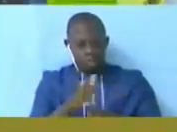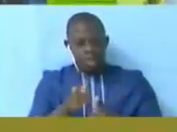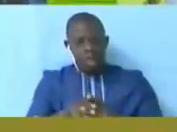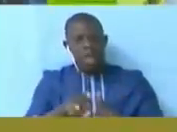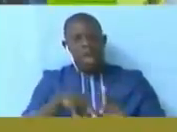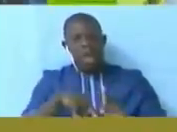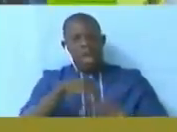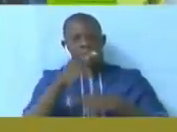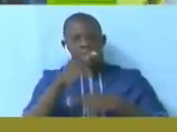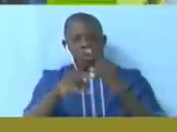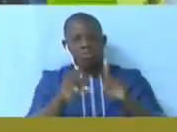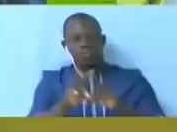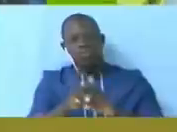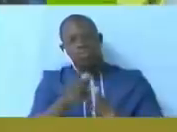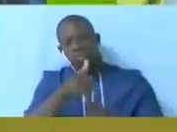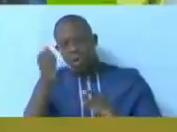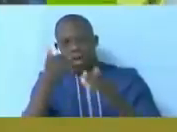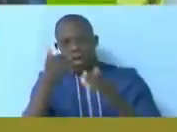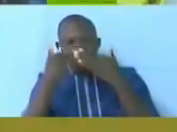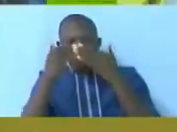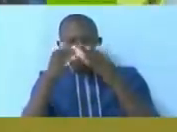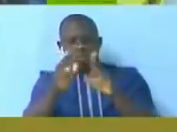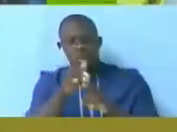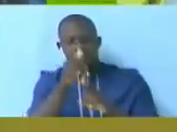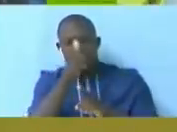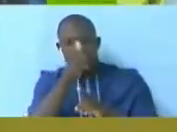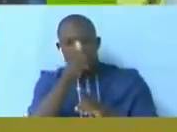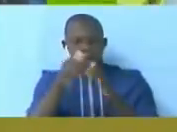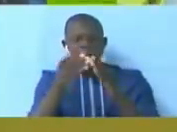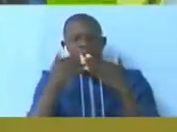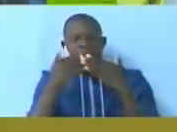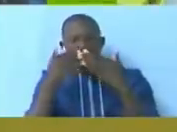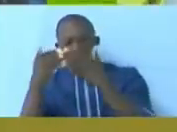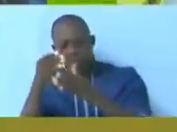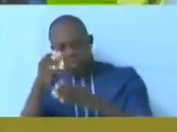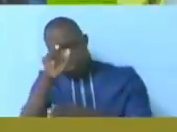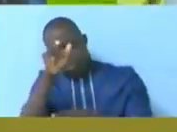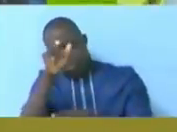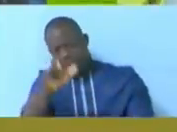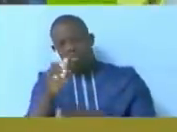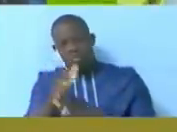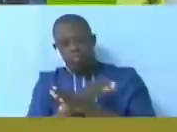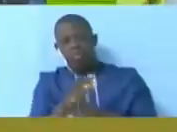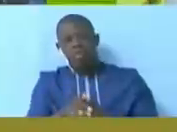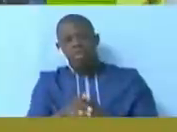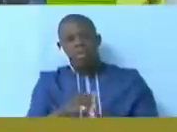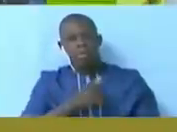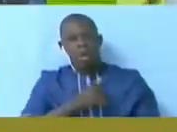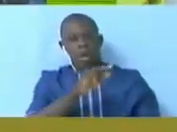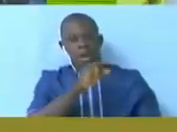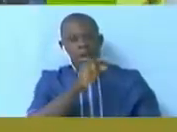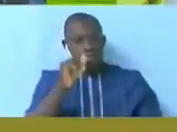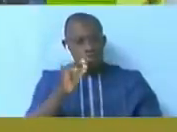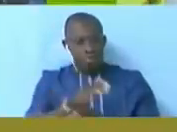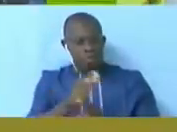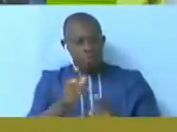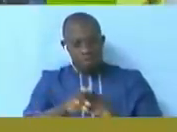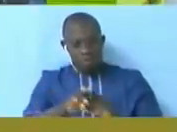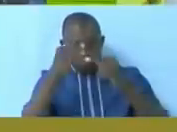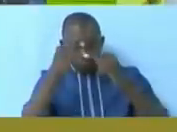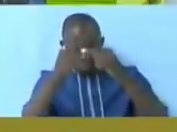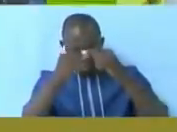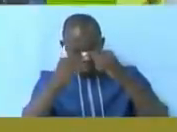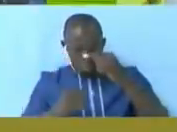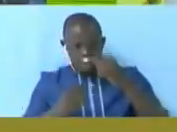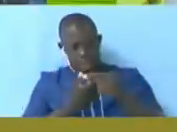Harje, Purunga Kibaro, Sormialongo, Kulu Kibarol. That my name was listed down. Ketan Tok at a 12